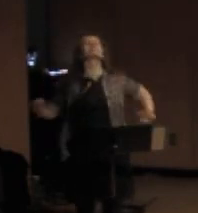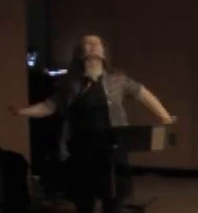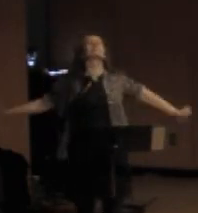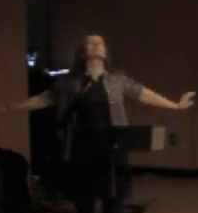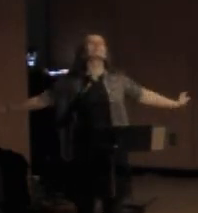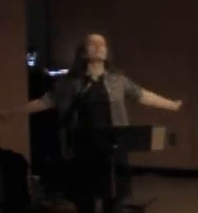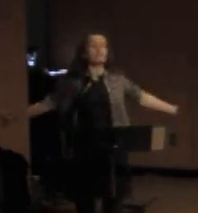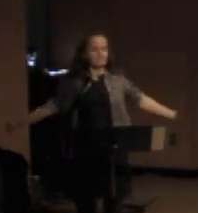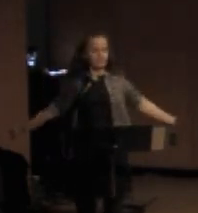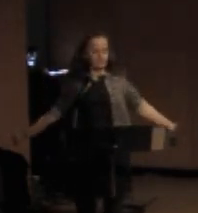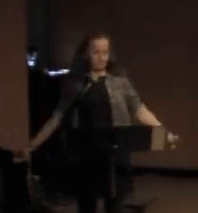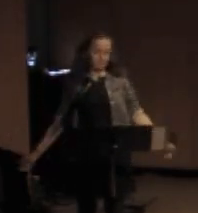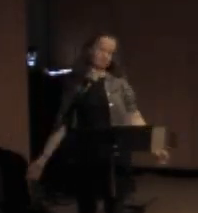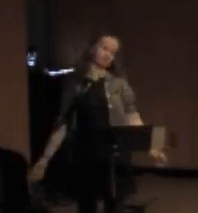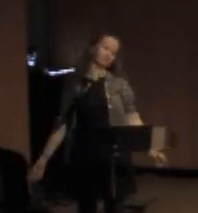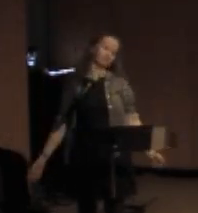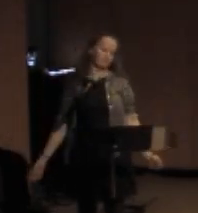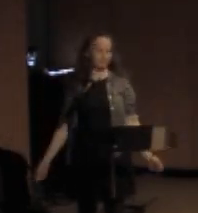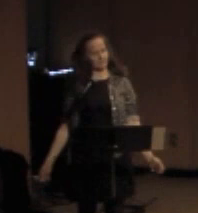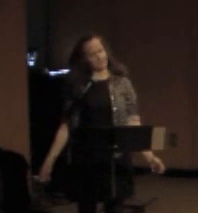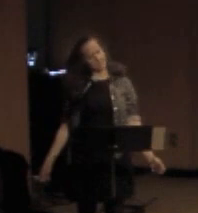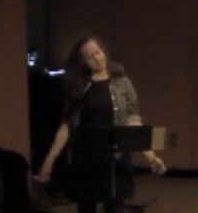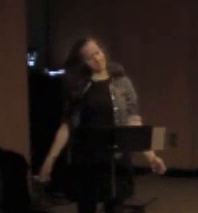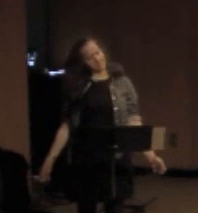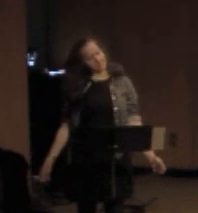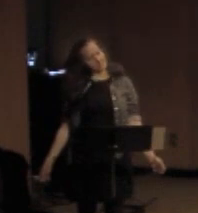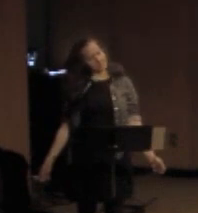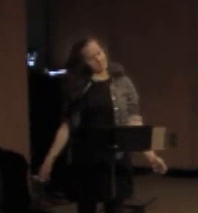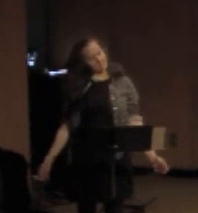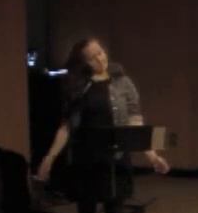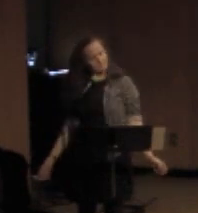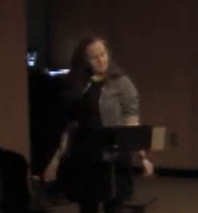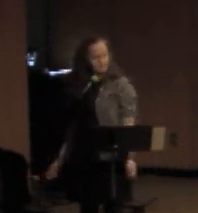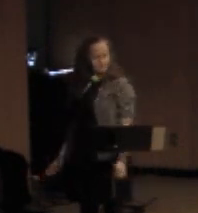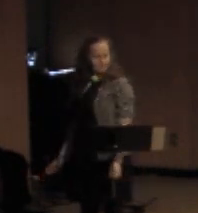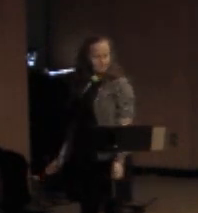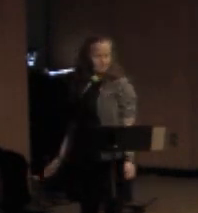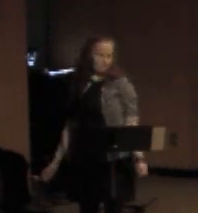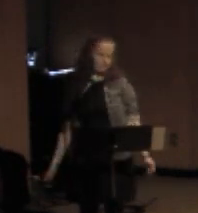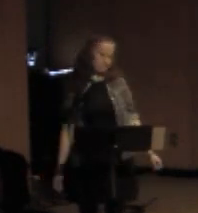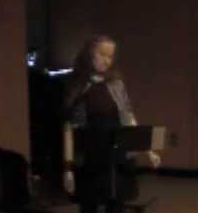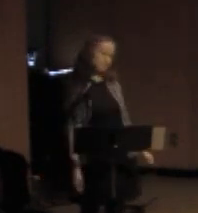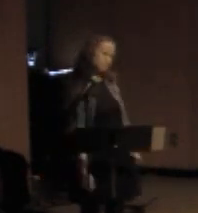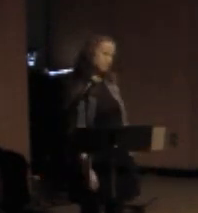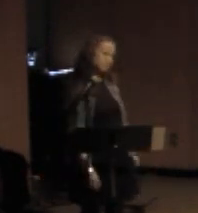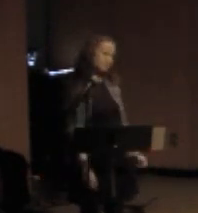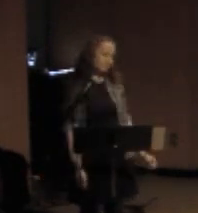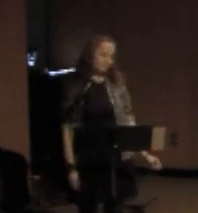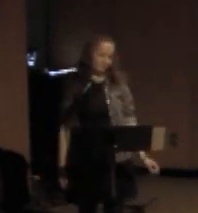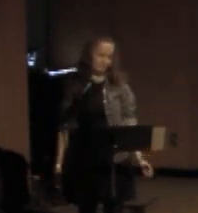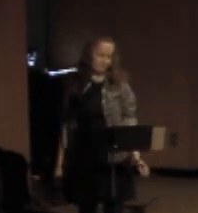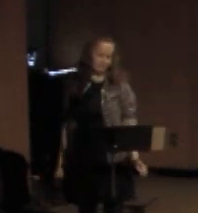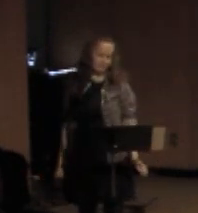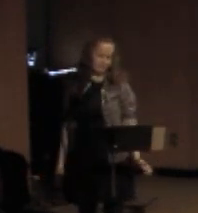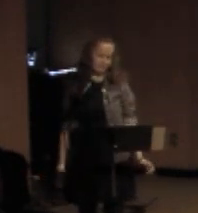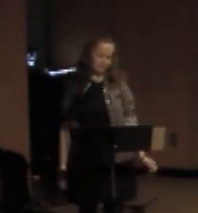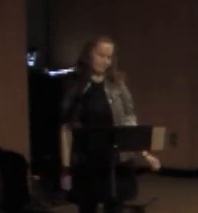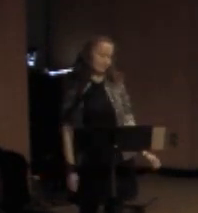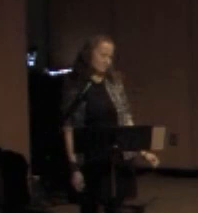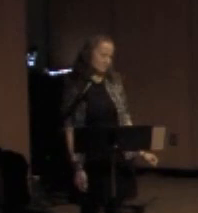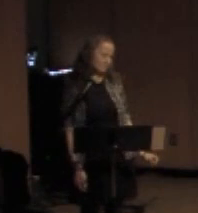bra she sits down in the easy chair takes some makeup and begins applying it the young man comes in and sits down on the